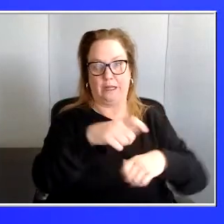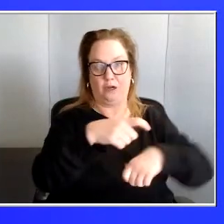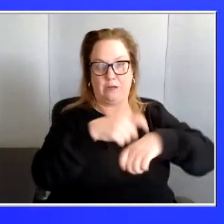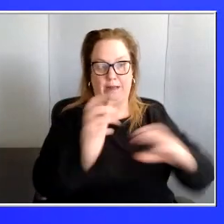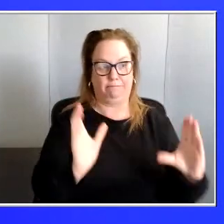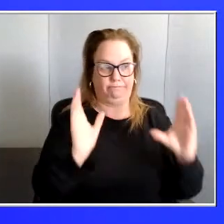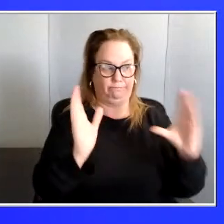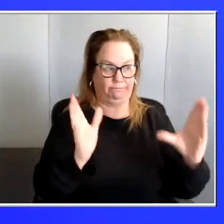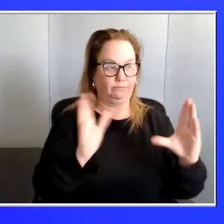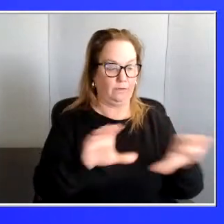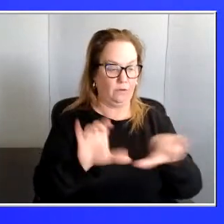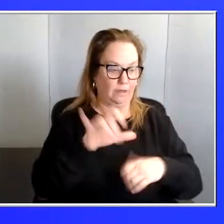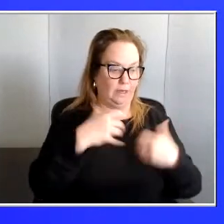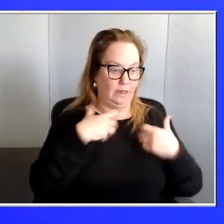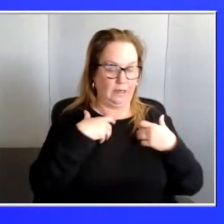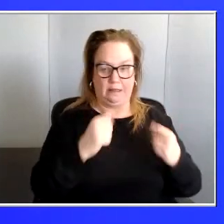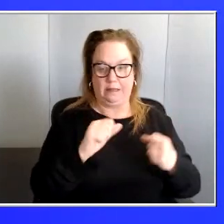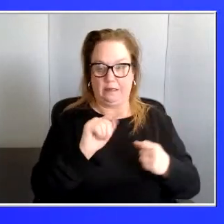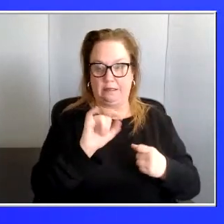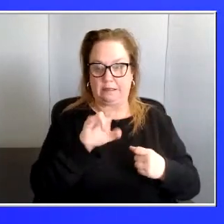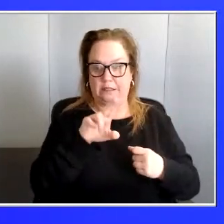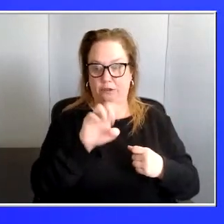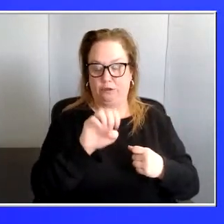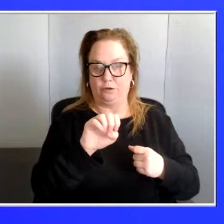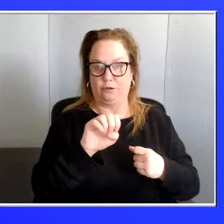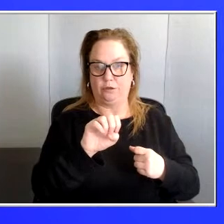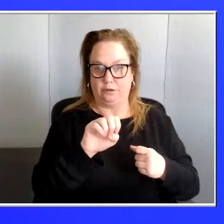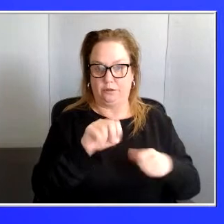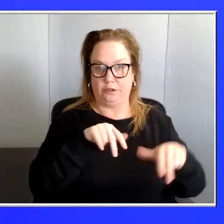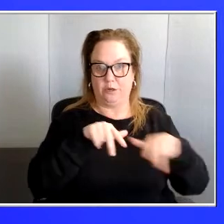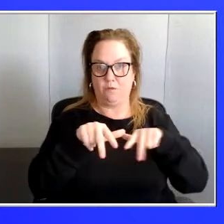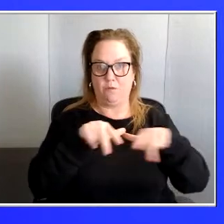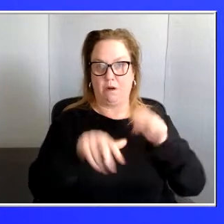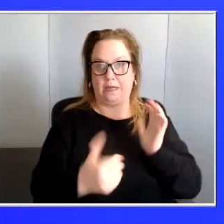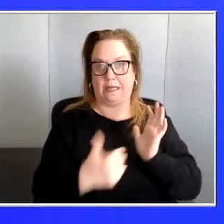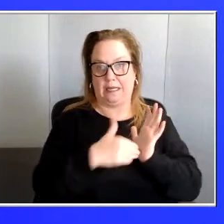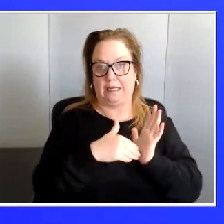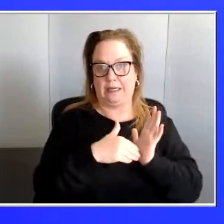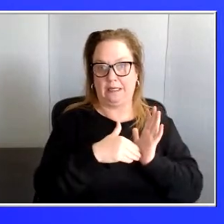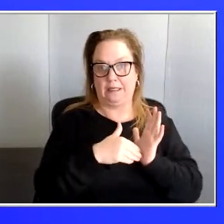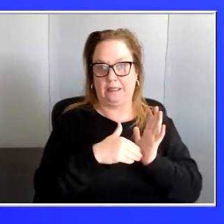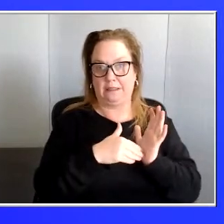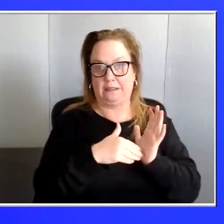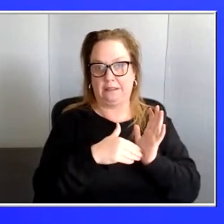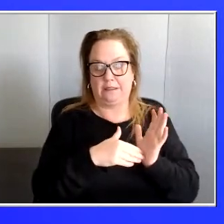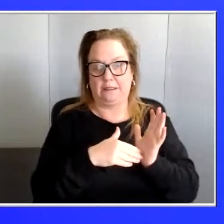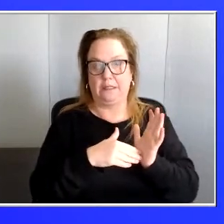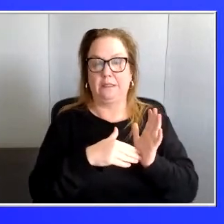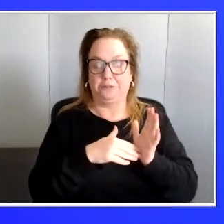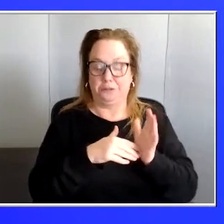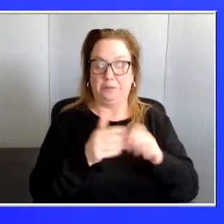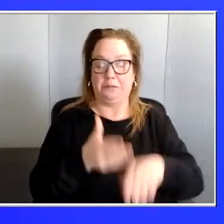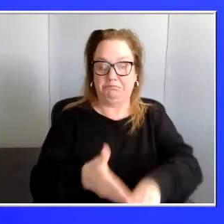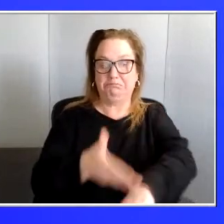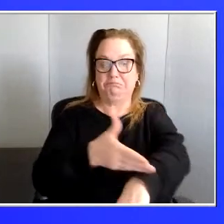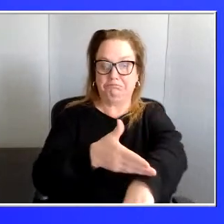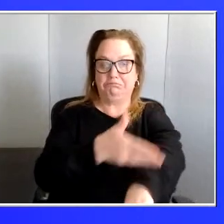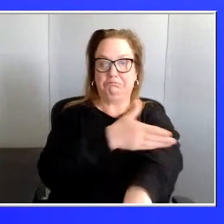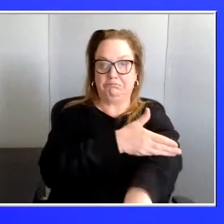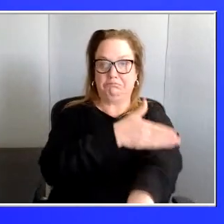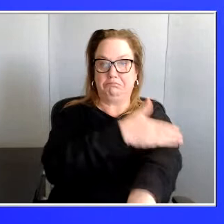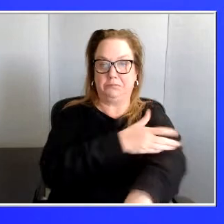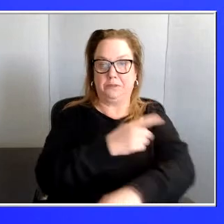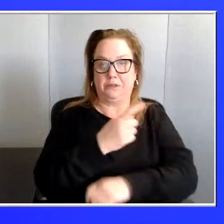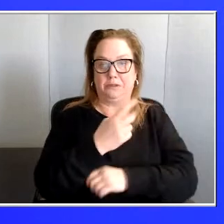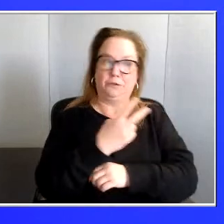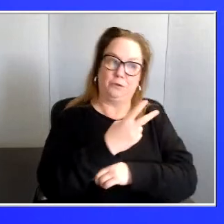of healing tissue, then she's ready to walk. And at that point, she had been progressing from 2 to 1 crutch.